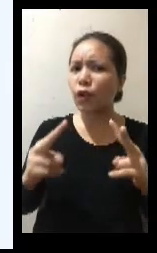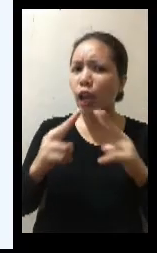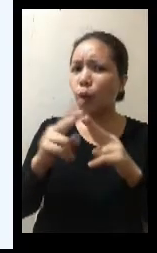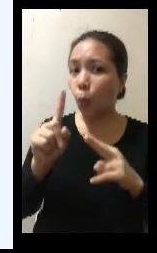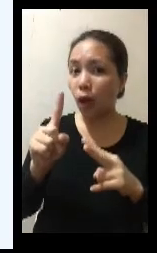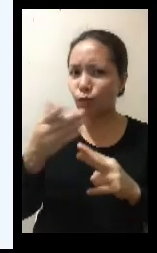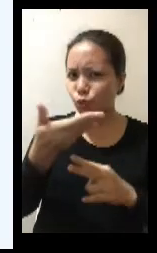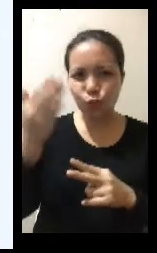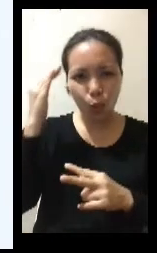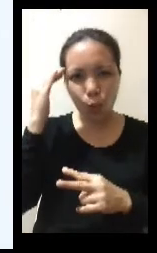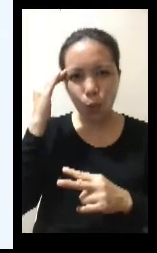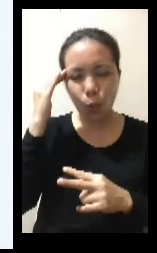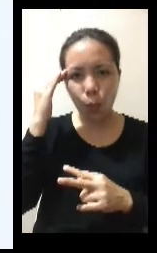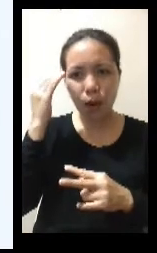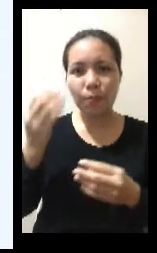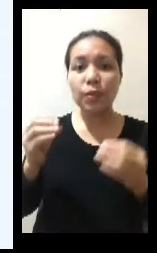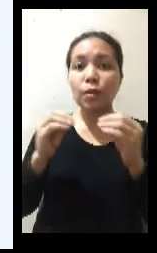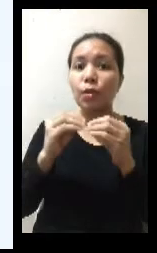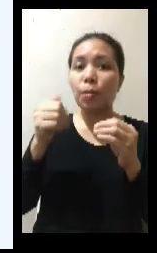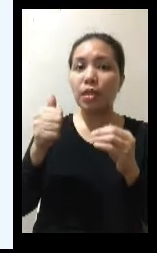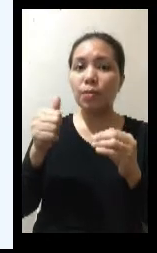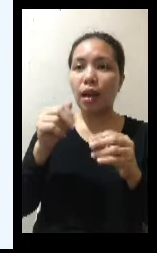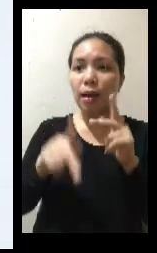When you think of a volcano, what comes to your mind?